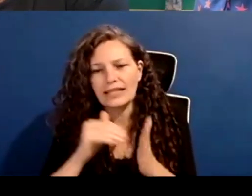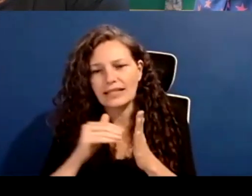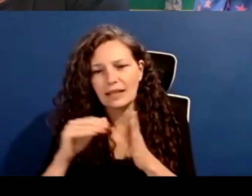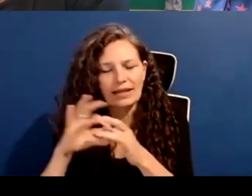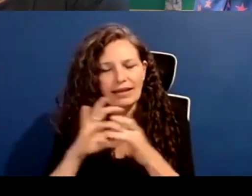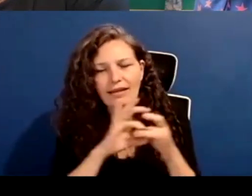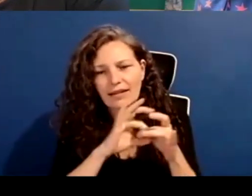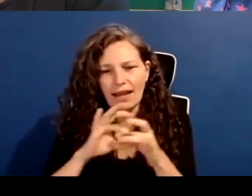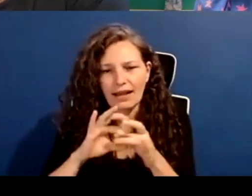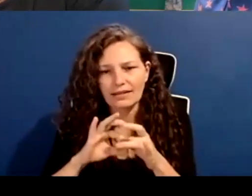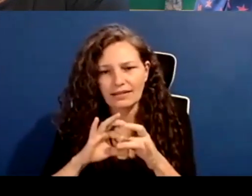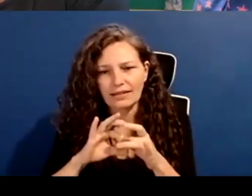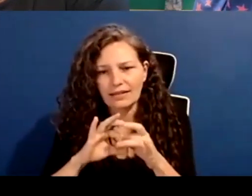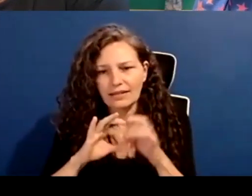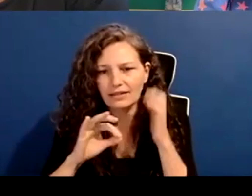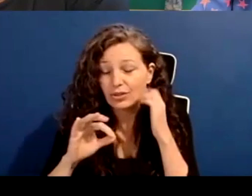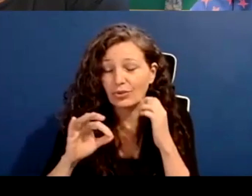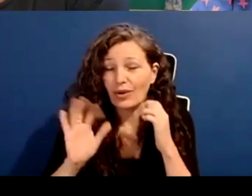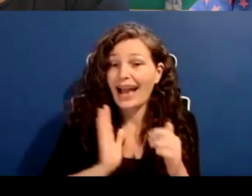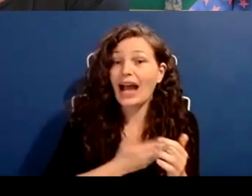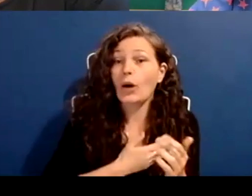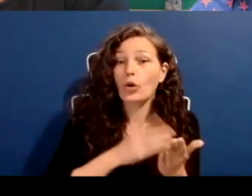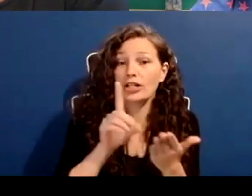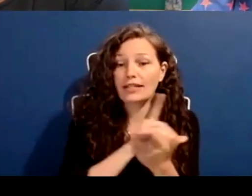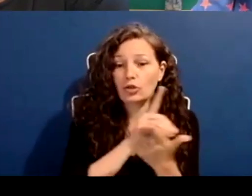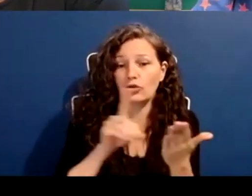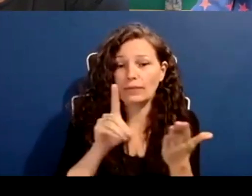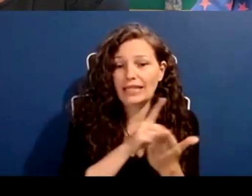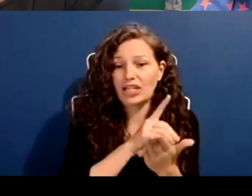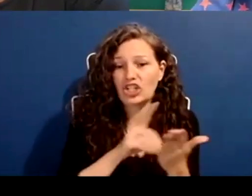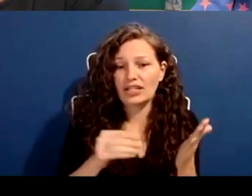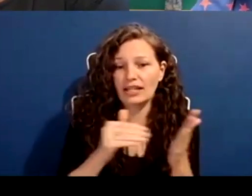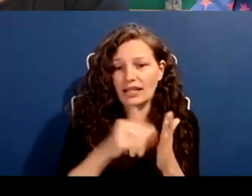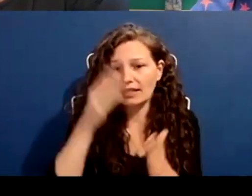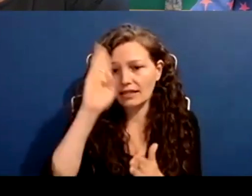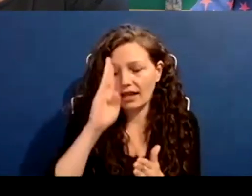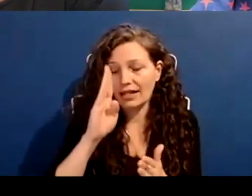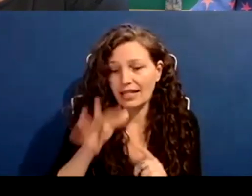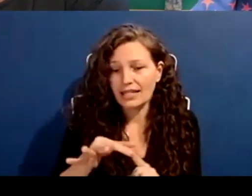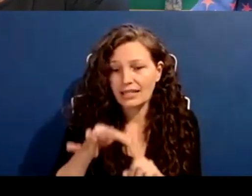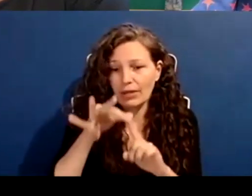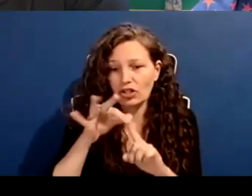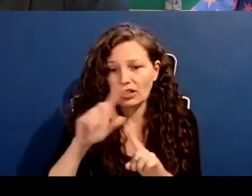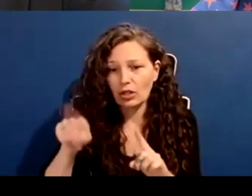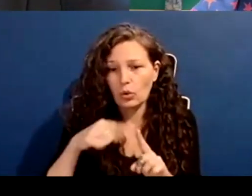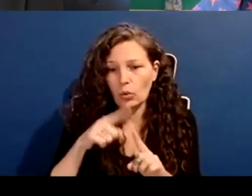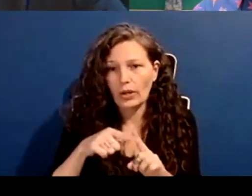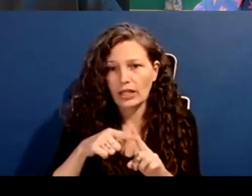our discrimination against God, especially when it comes to interpreting God as disabled.